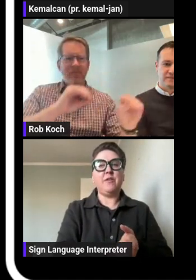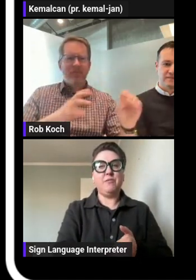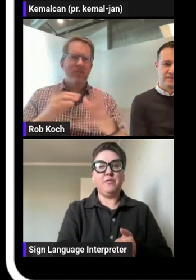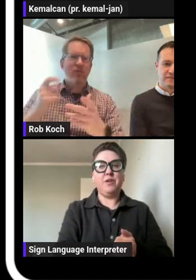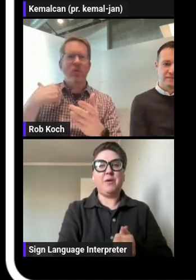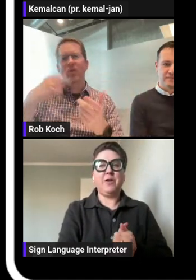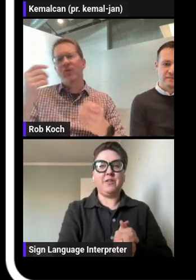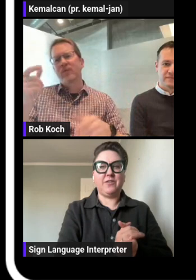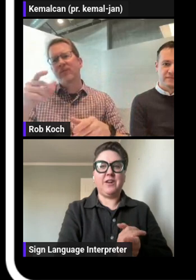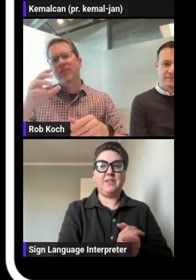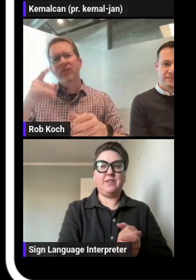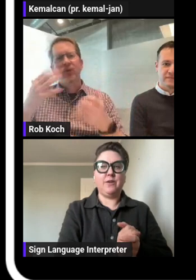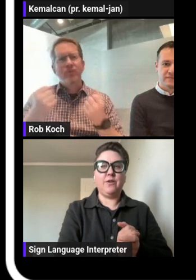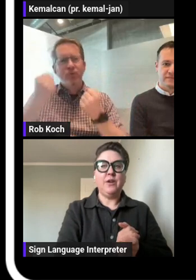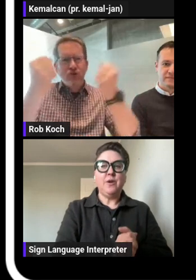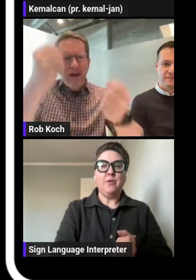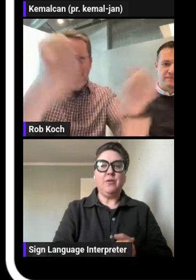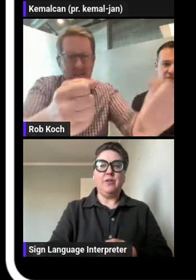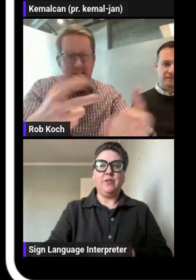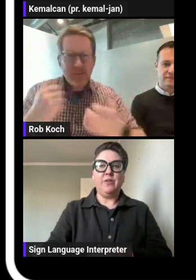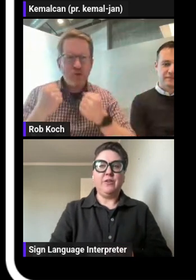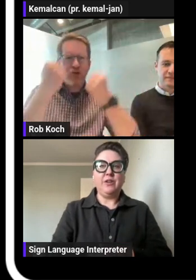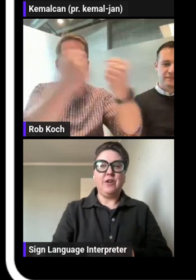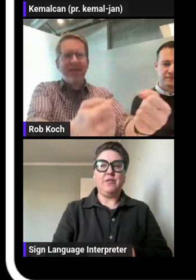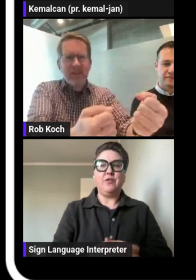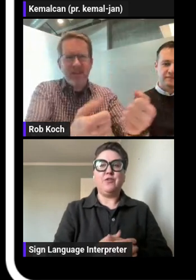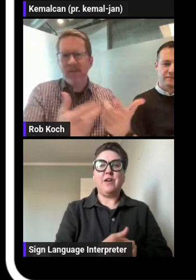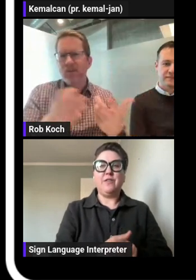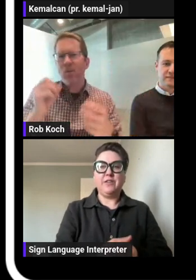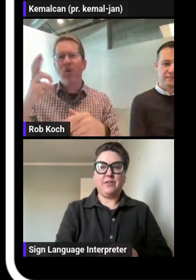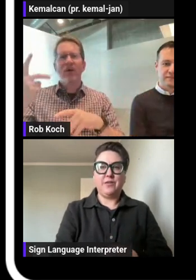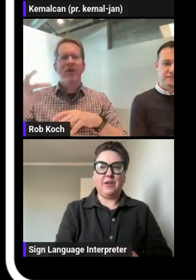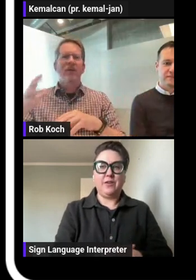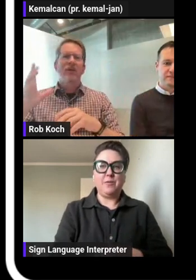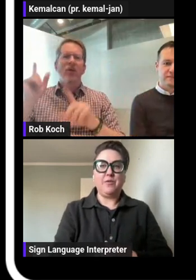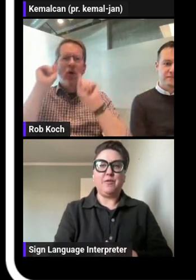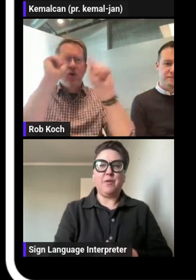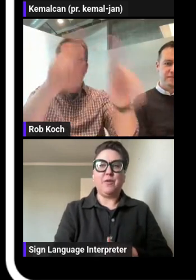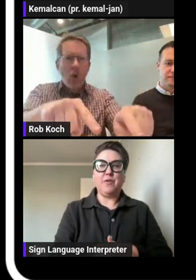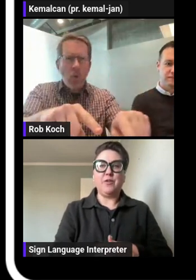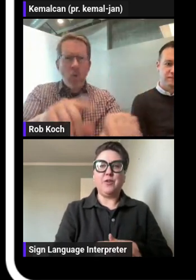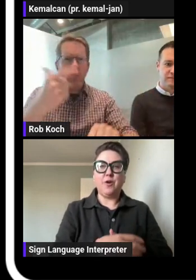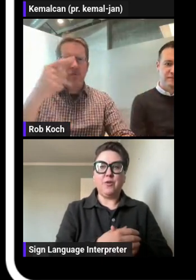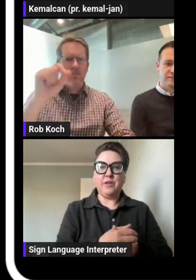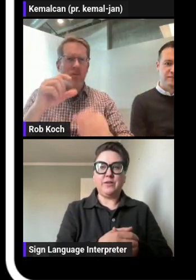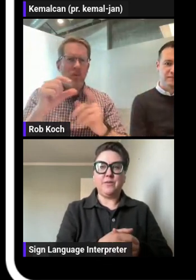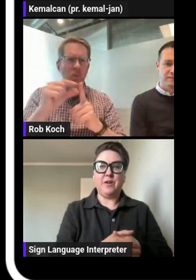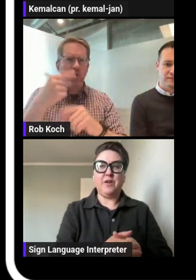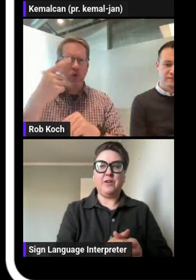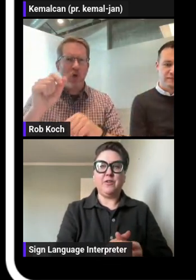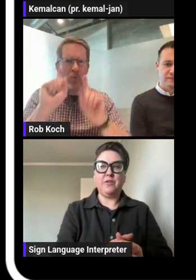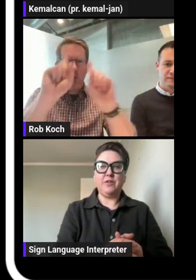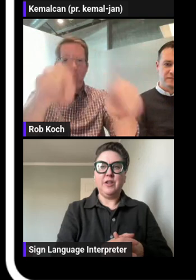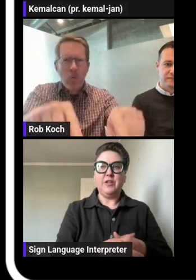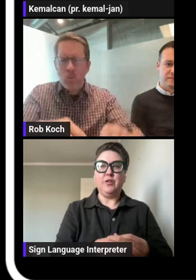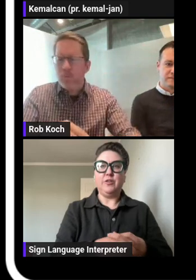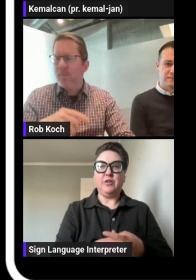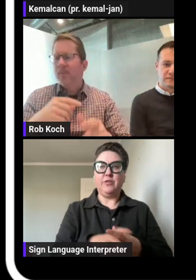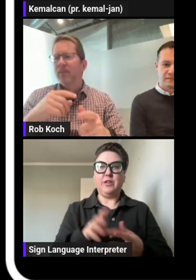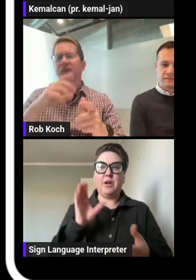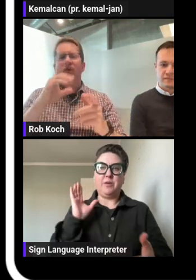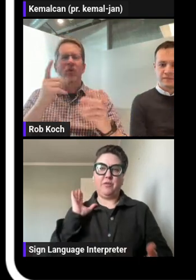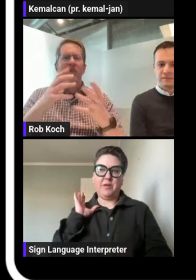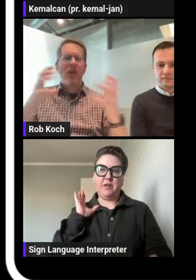there's a lot of moving parts, right? So we're, if you're driving this way and you're moving forward, or you're going somewhere and